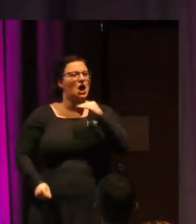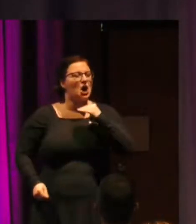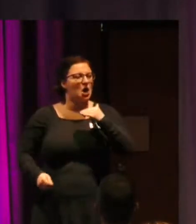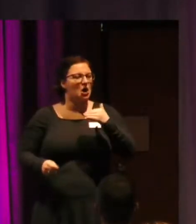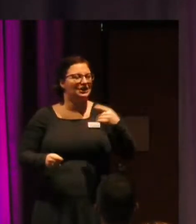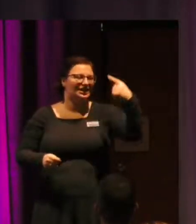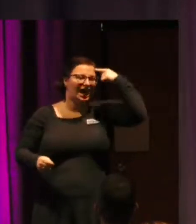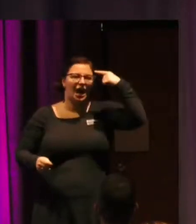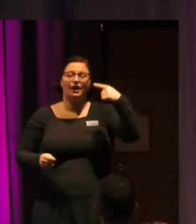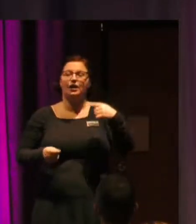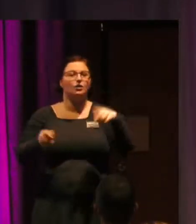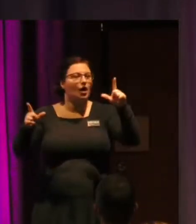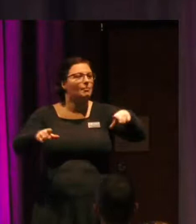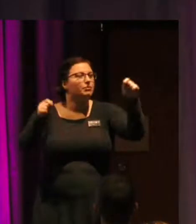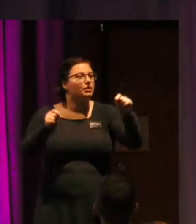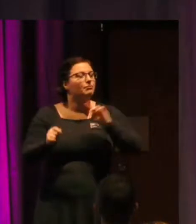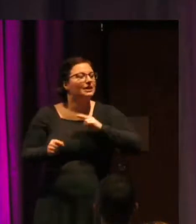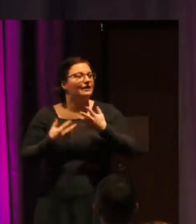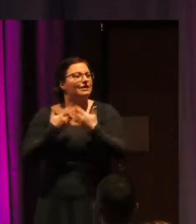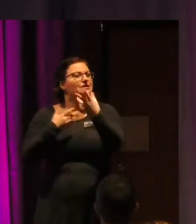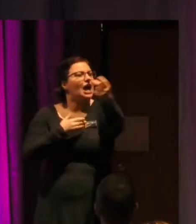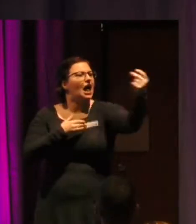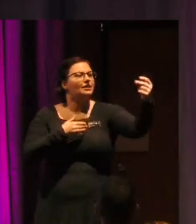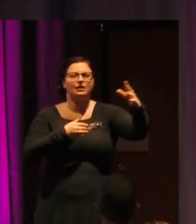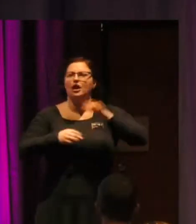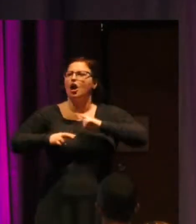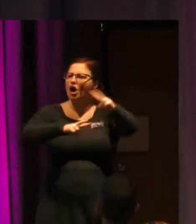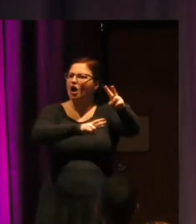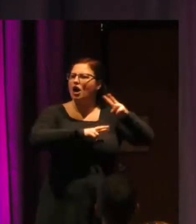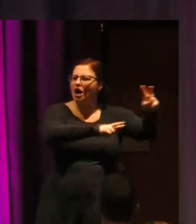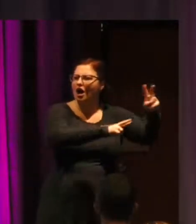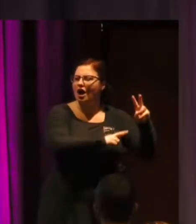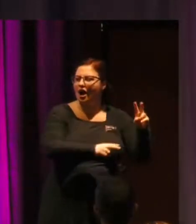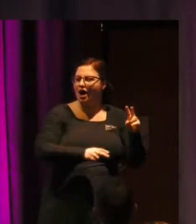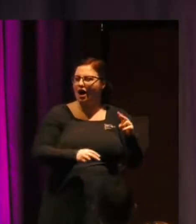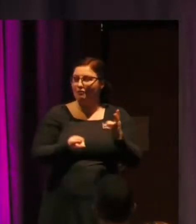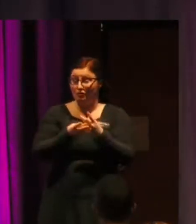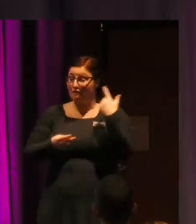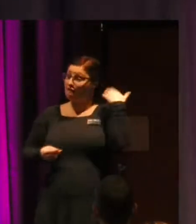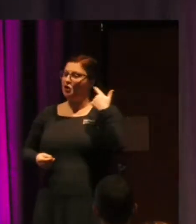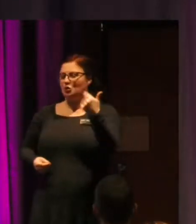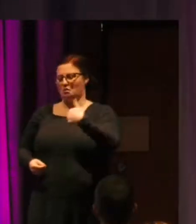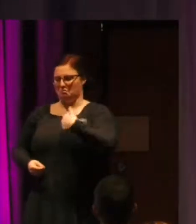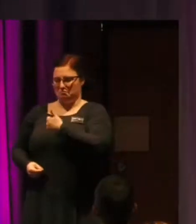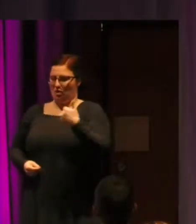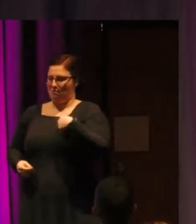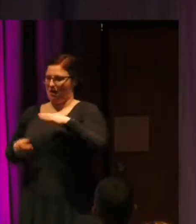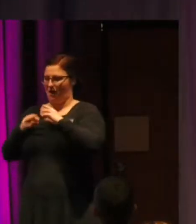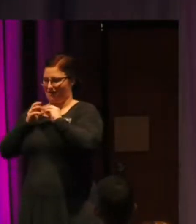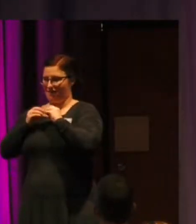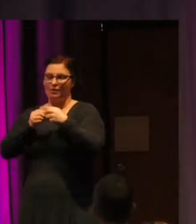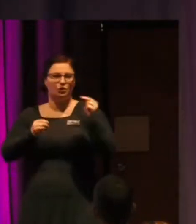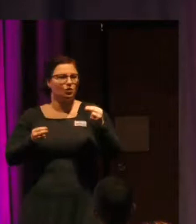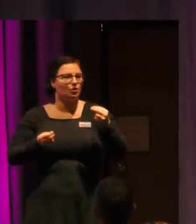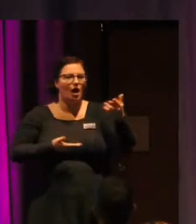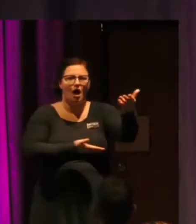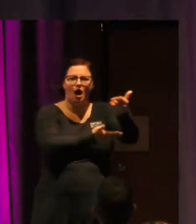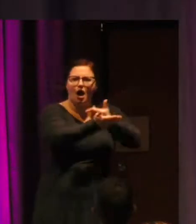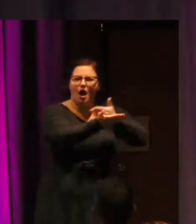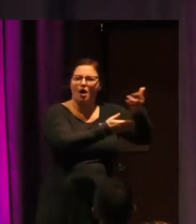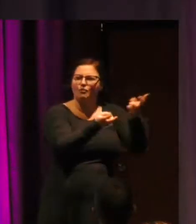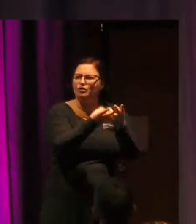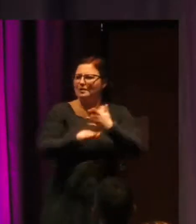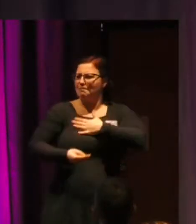around the world who share the same disgusting, vile opinions. And social media has allowed them to